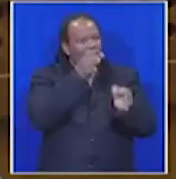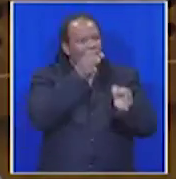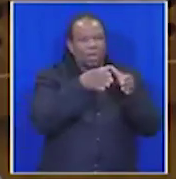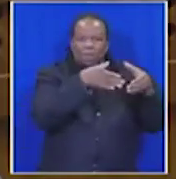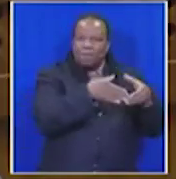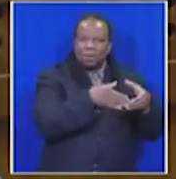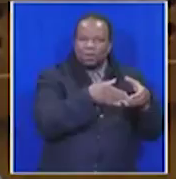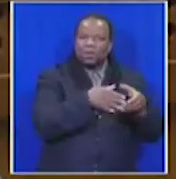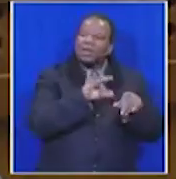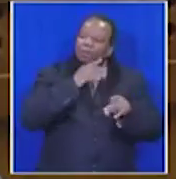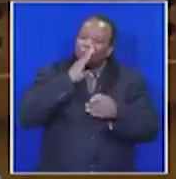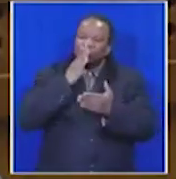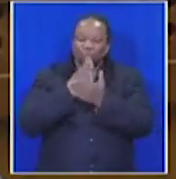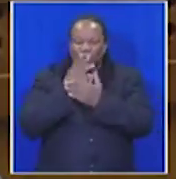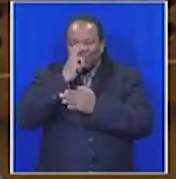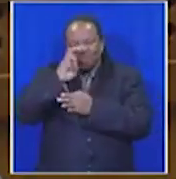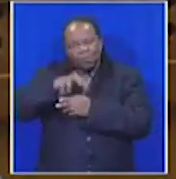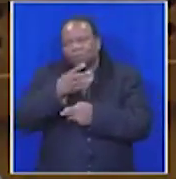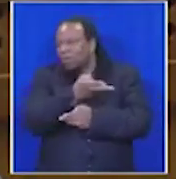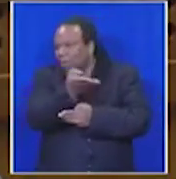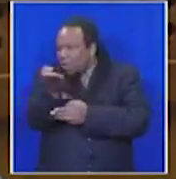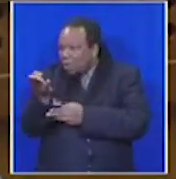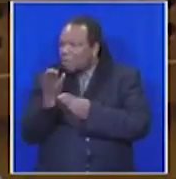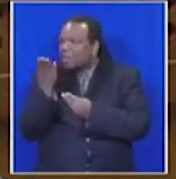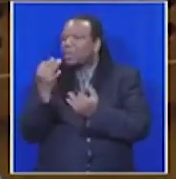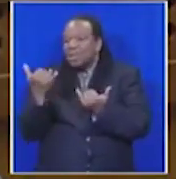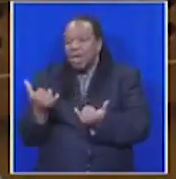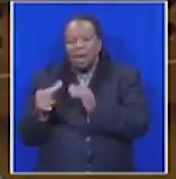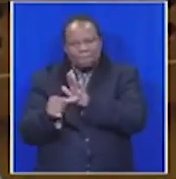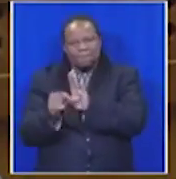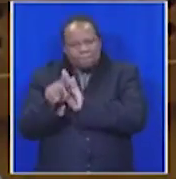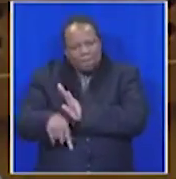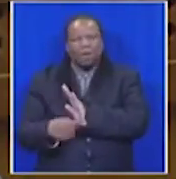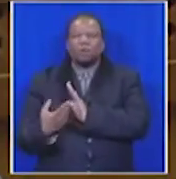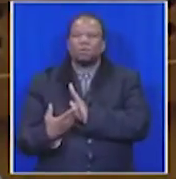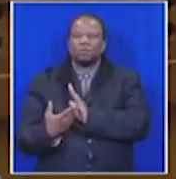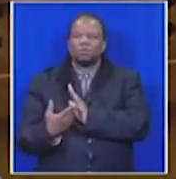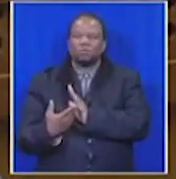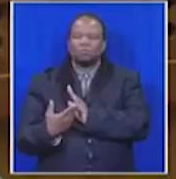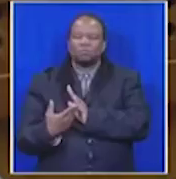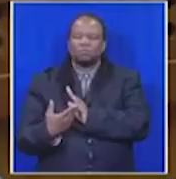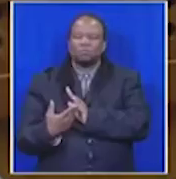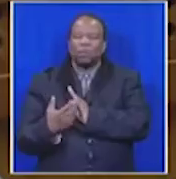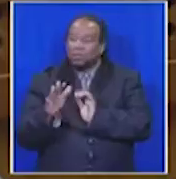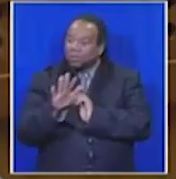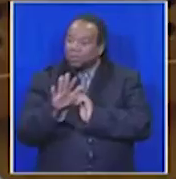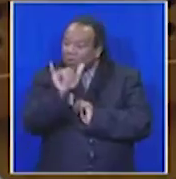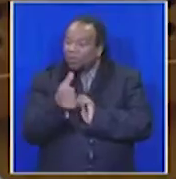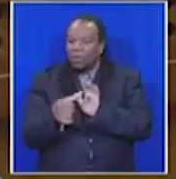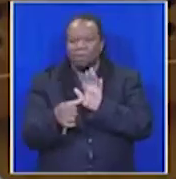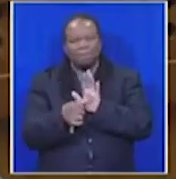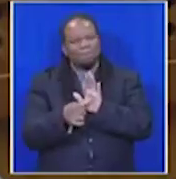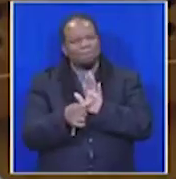of all South Africans are prioritized. South Africa must always be put first. This was a rejection